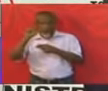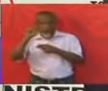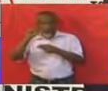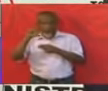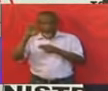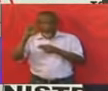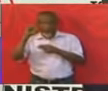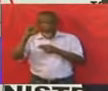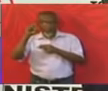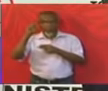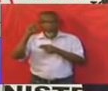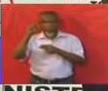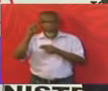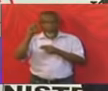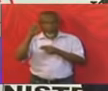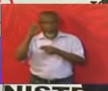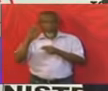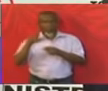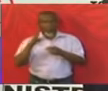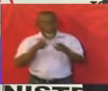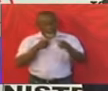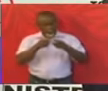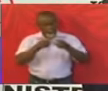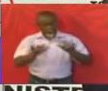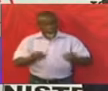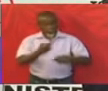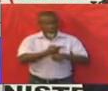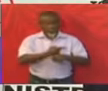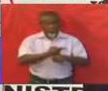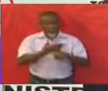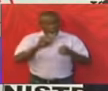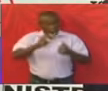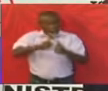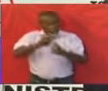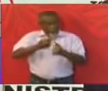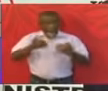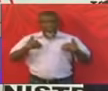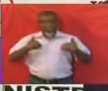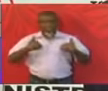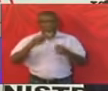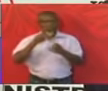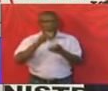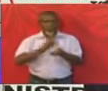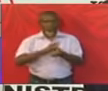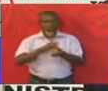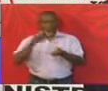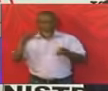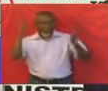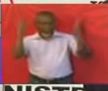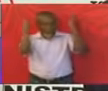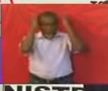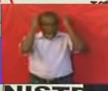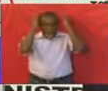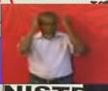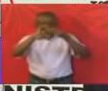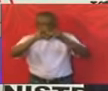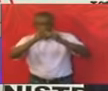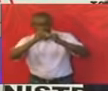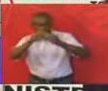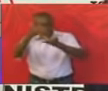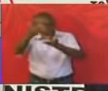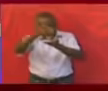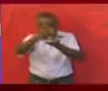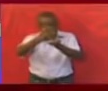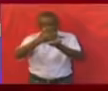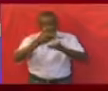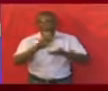today. Dr. Avery Hines will begin with the latest clinical, vaccination, and epidemiological updates. Dr.